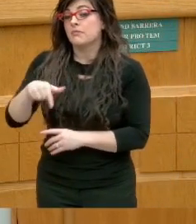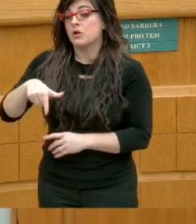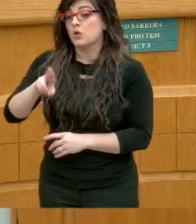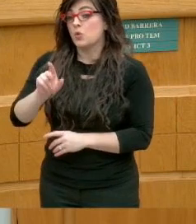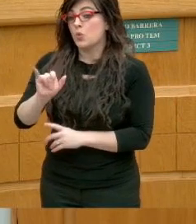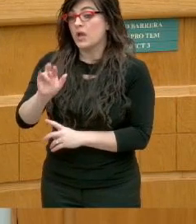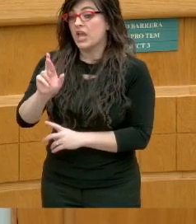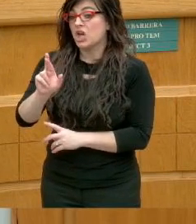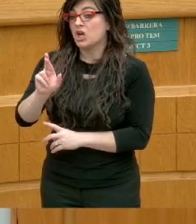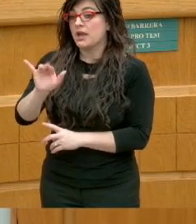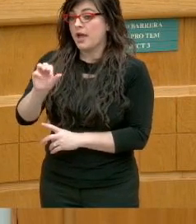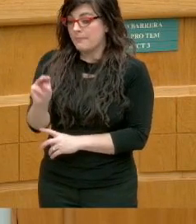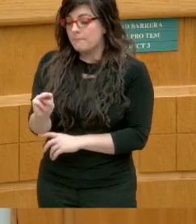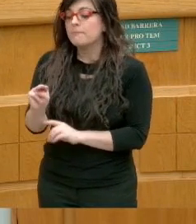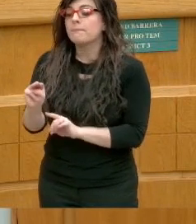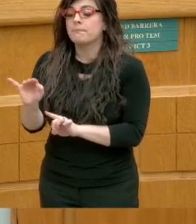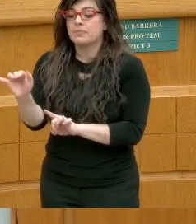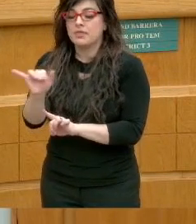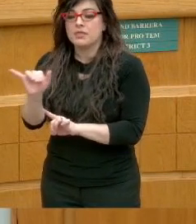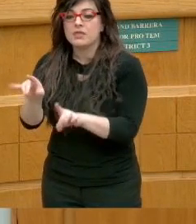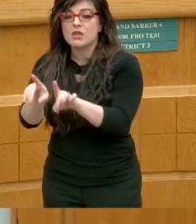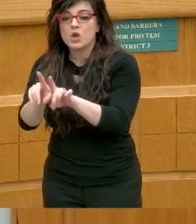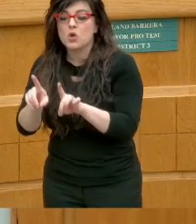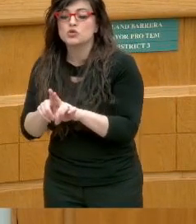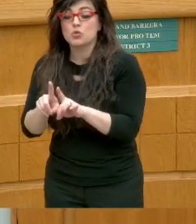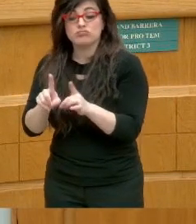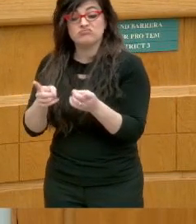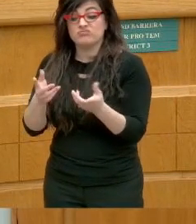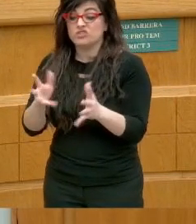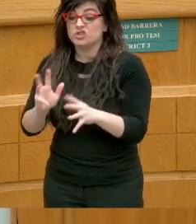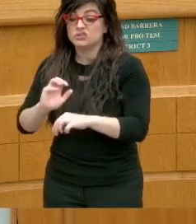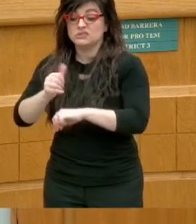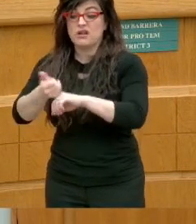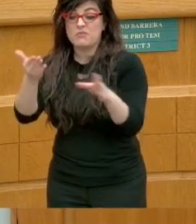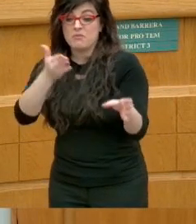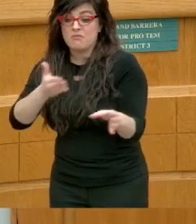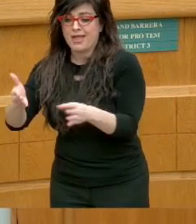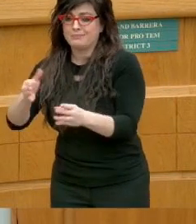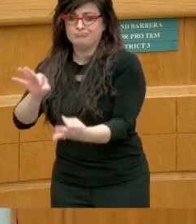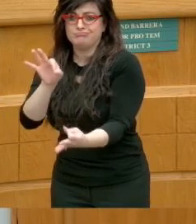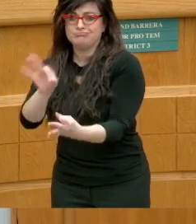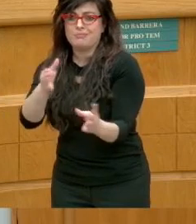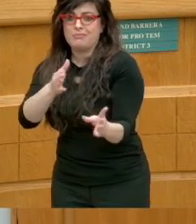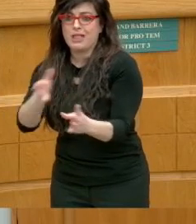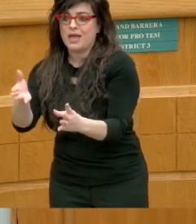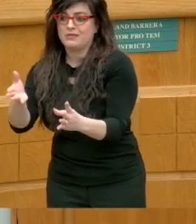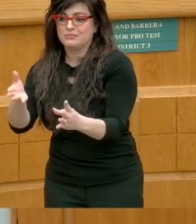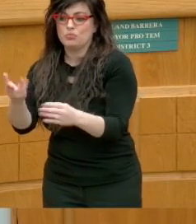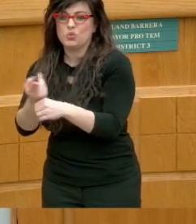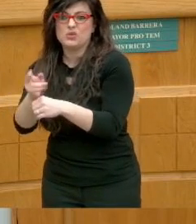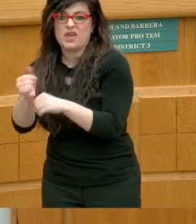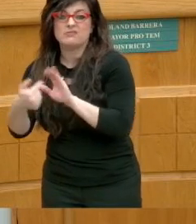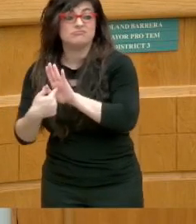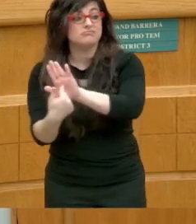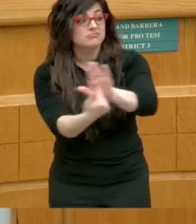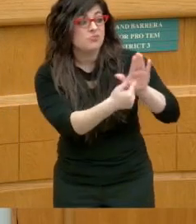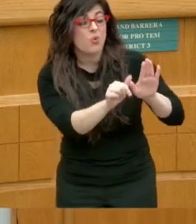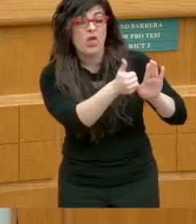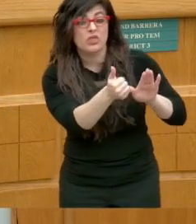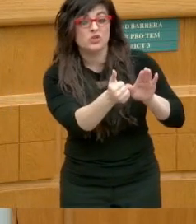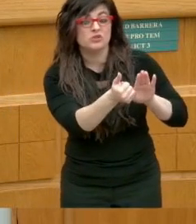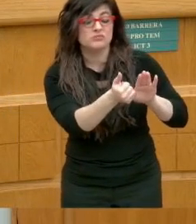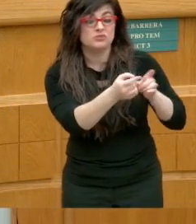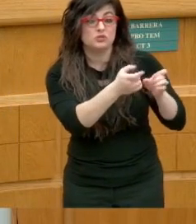a good protocol plan in place that's drafted. In fact, we use that as an example for our directors, but he's looking at phase